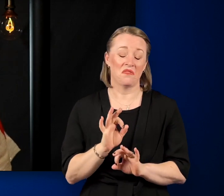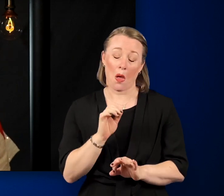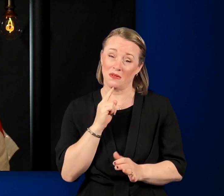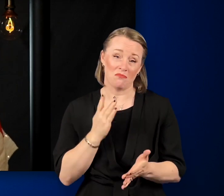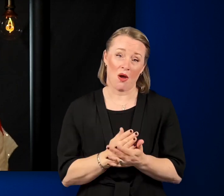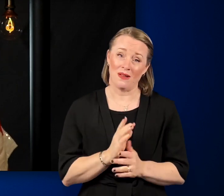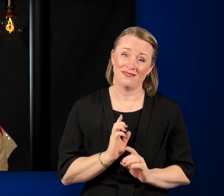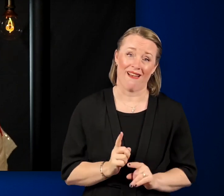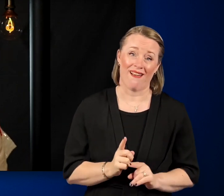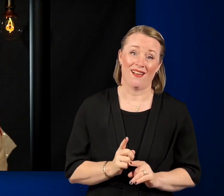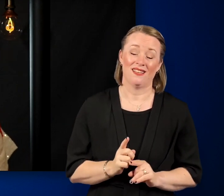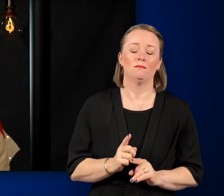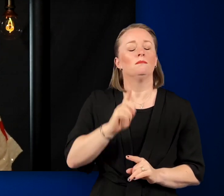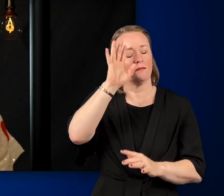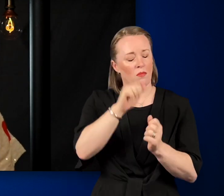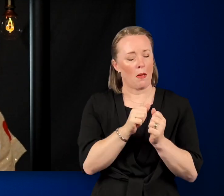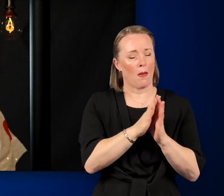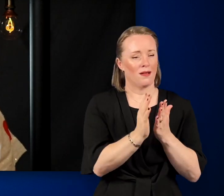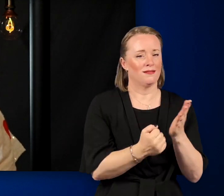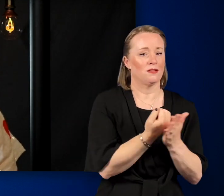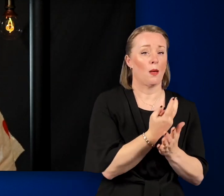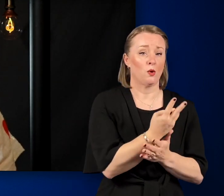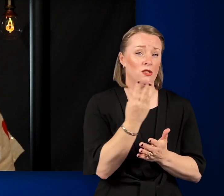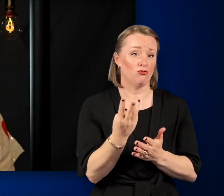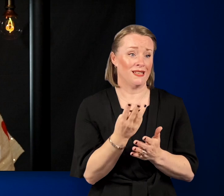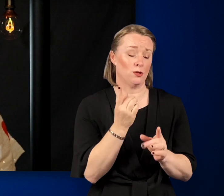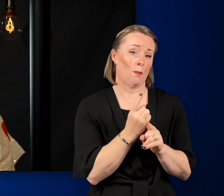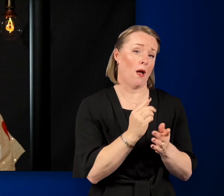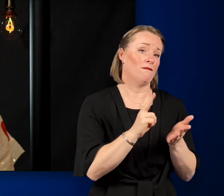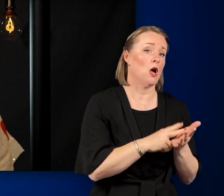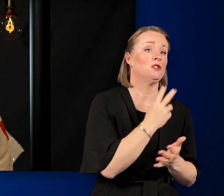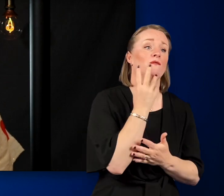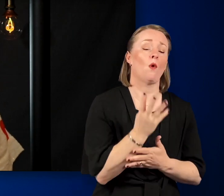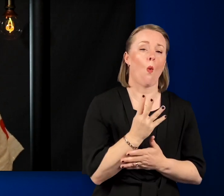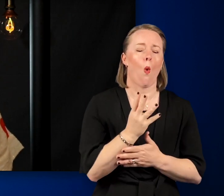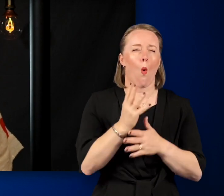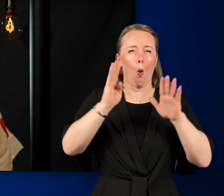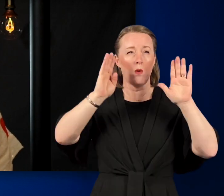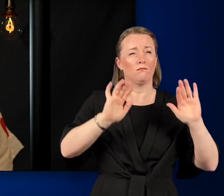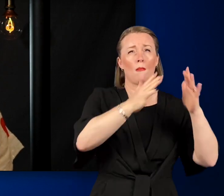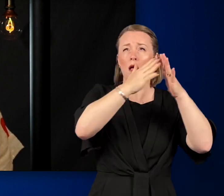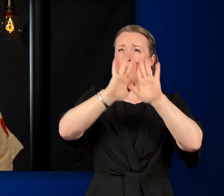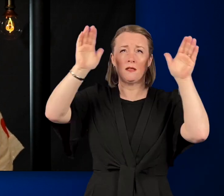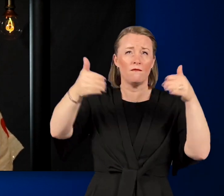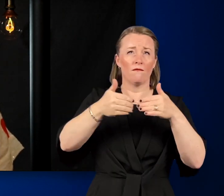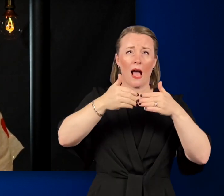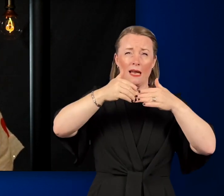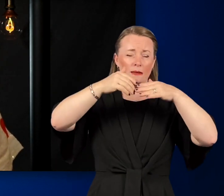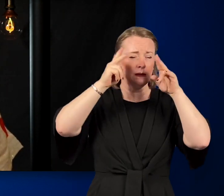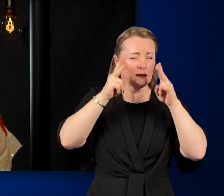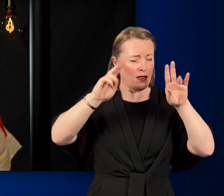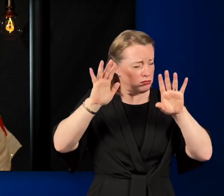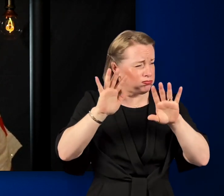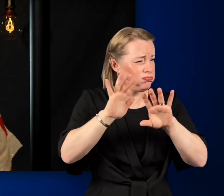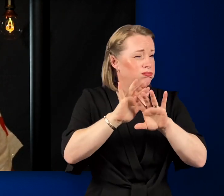to go through the darkest of dark places in our life. And the meal here, in verse 5, is served up in the presence